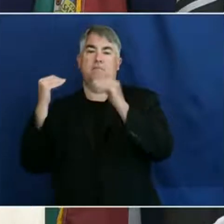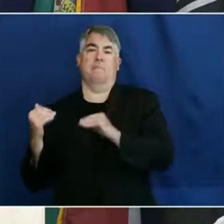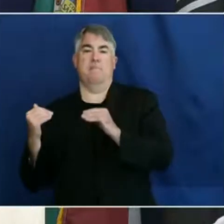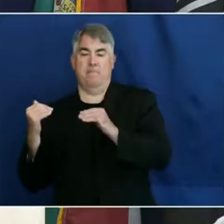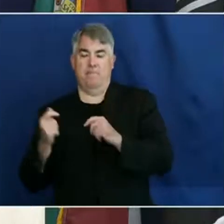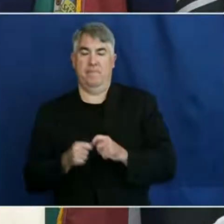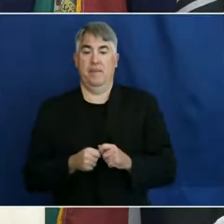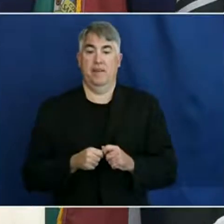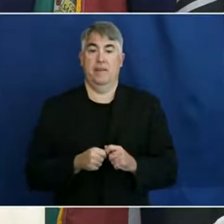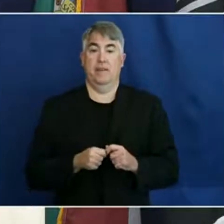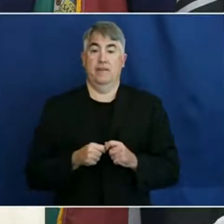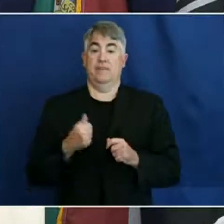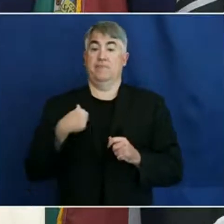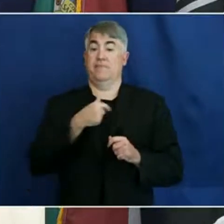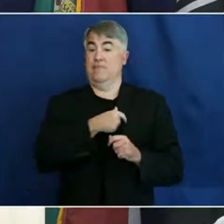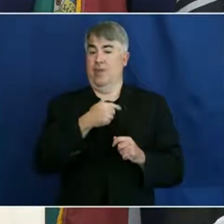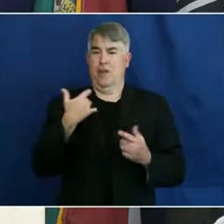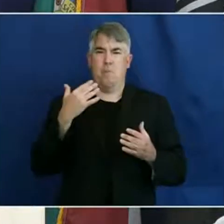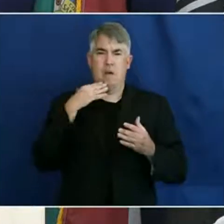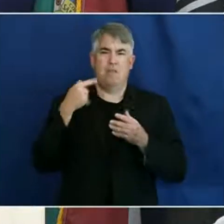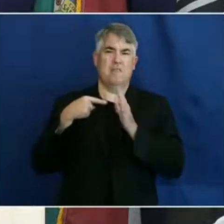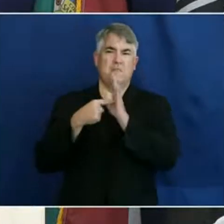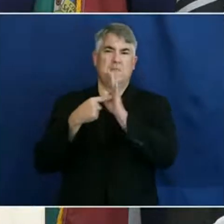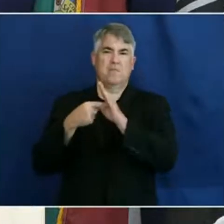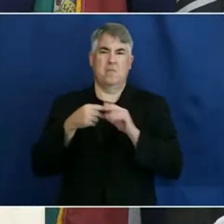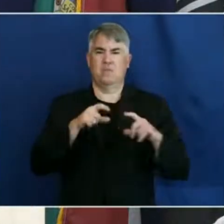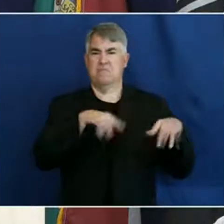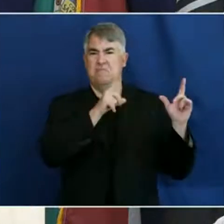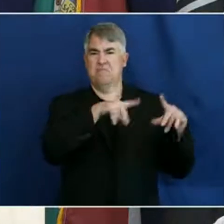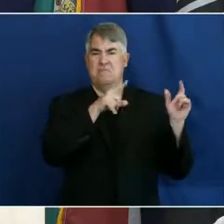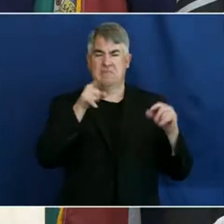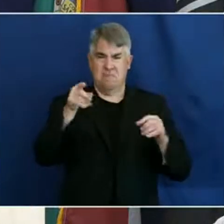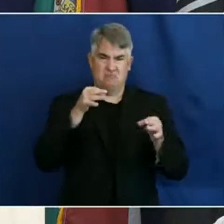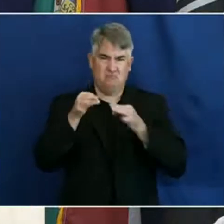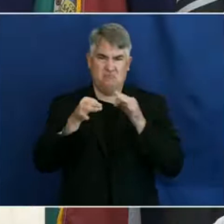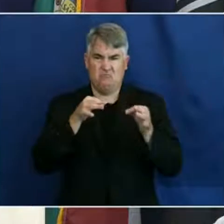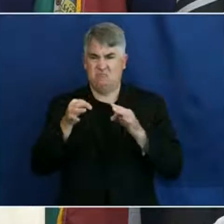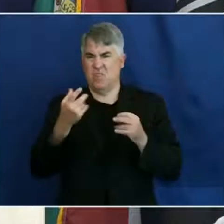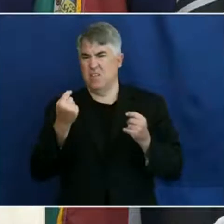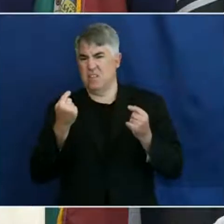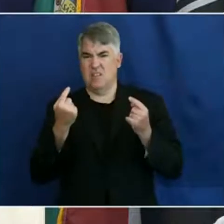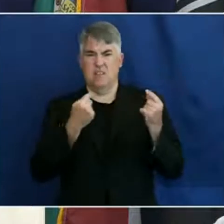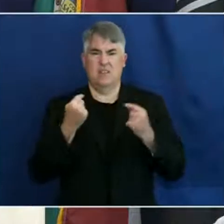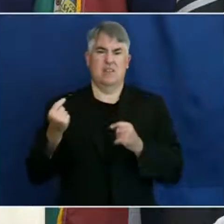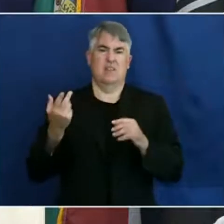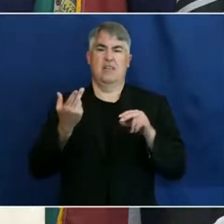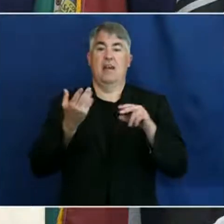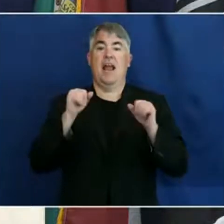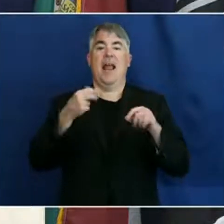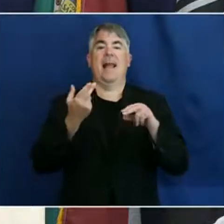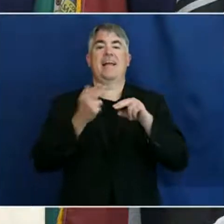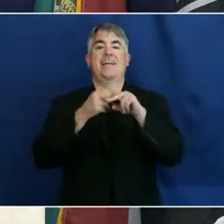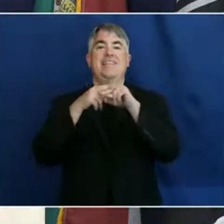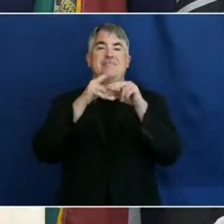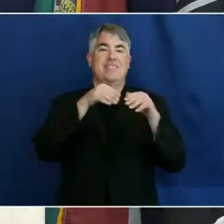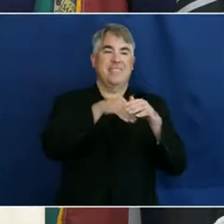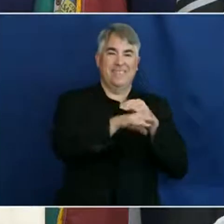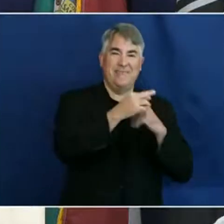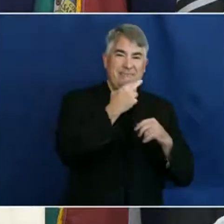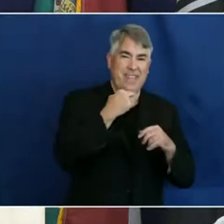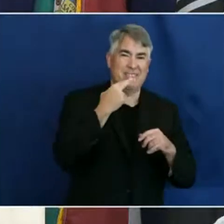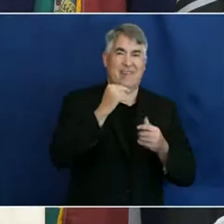so I'll share with you a slide in a minute for what that means, but it's basically some increased capacity for restaurants, movie theaters, places of worship,